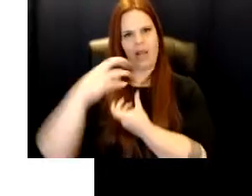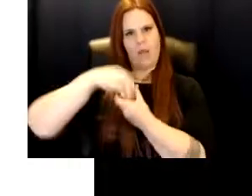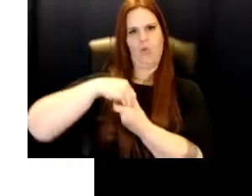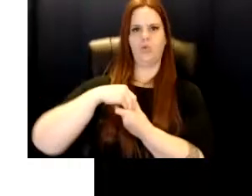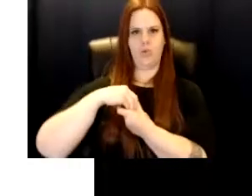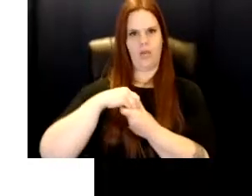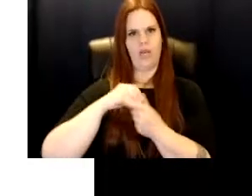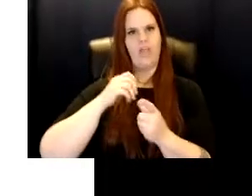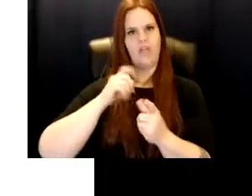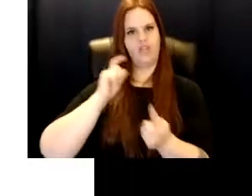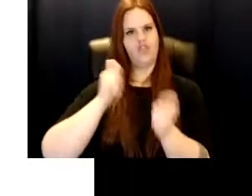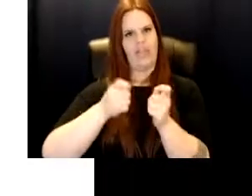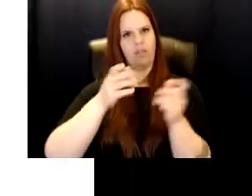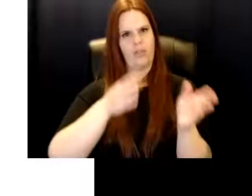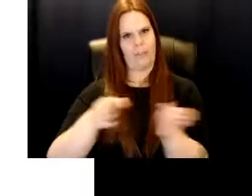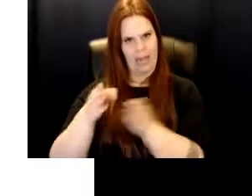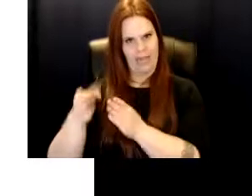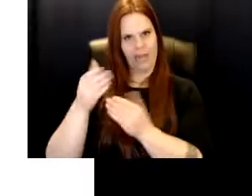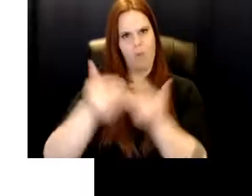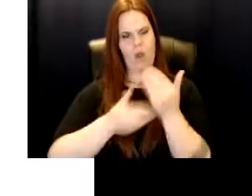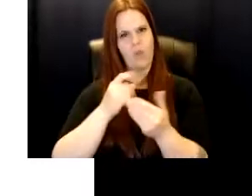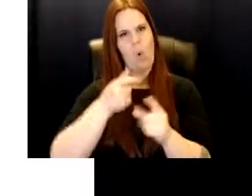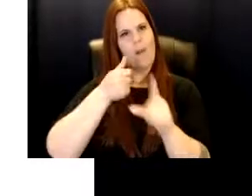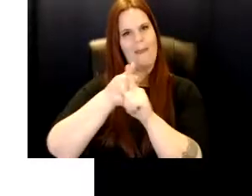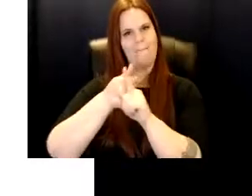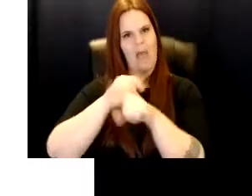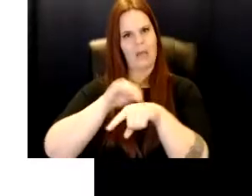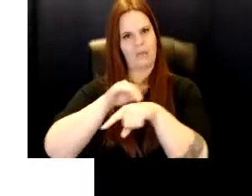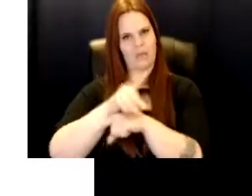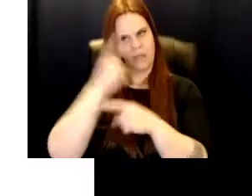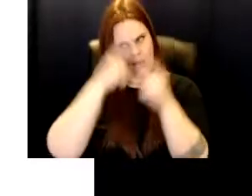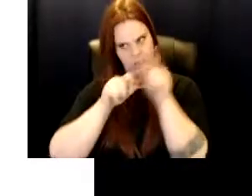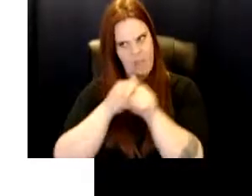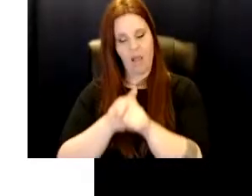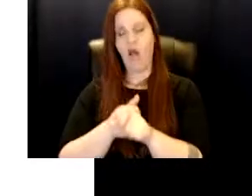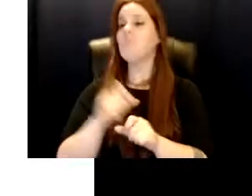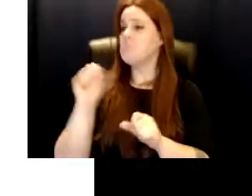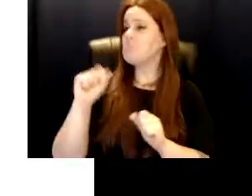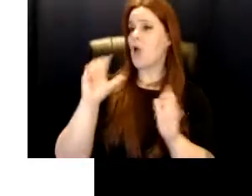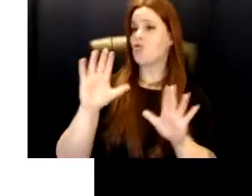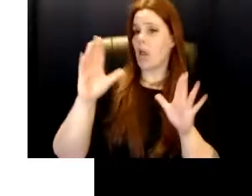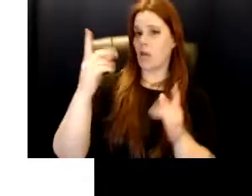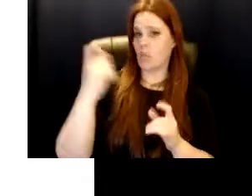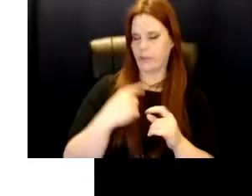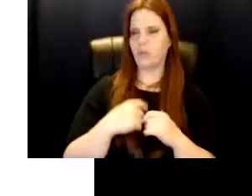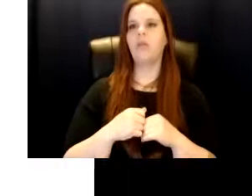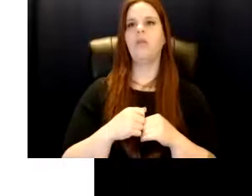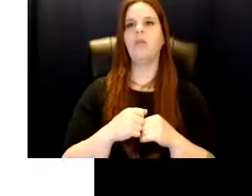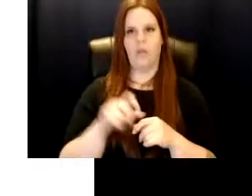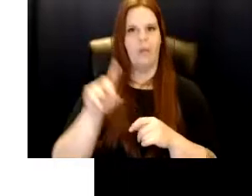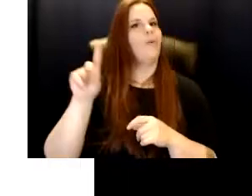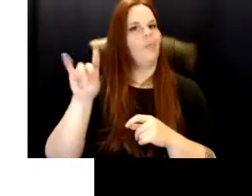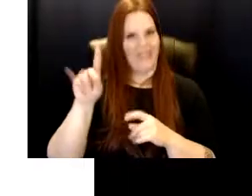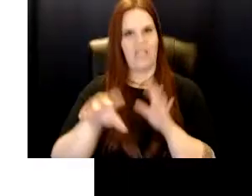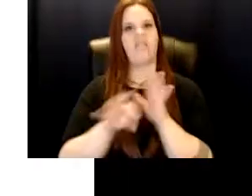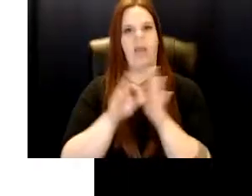impact compliance? Yeah, great question. Thank you. We definitely did find plans and